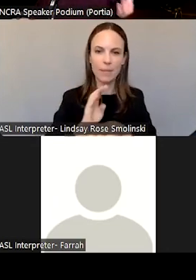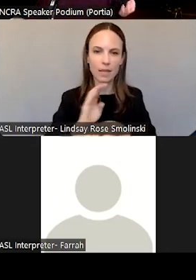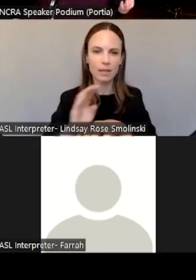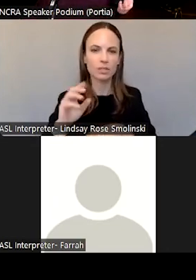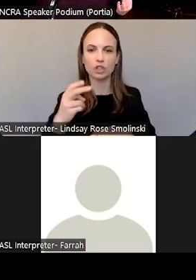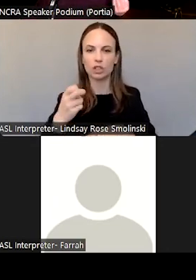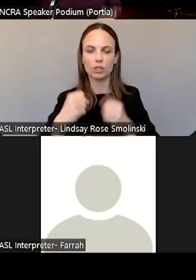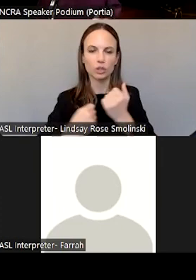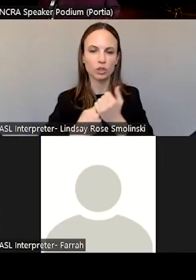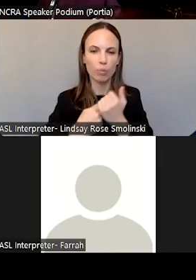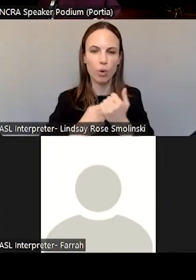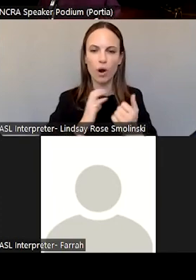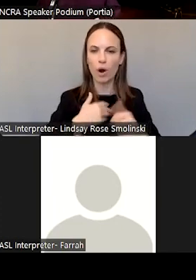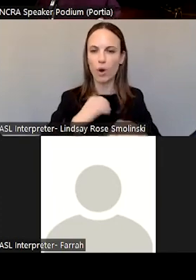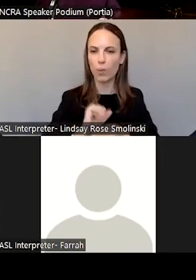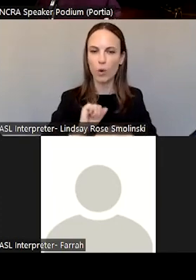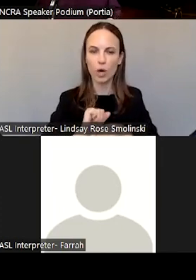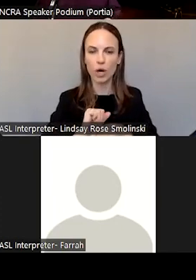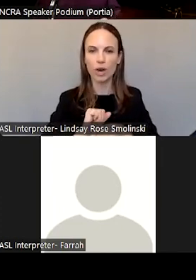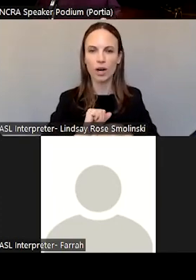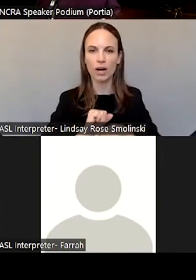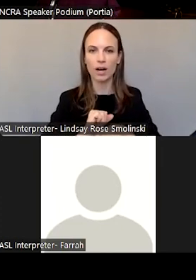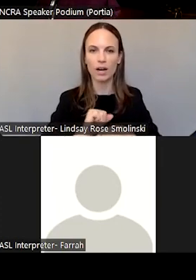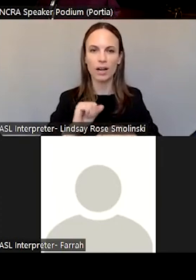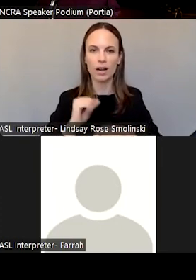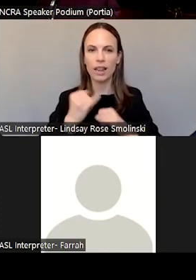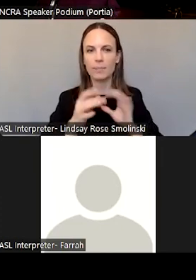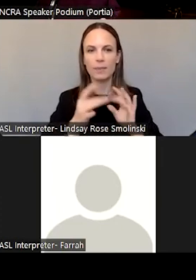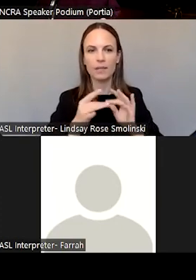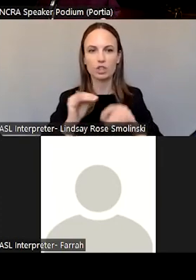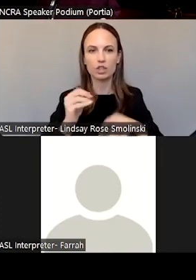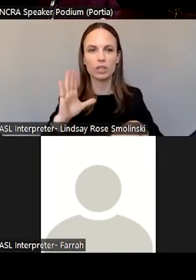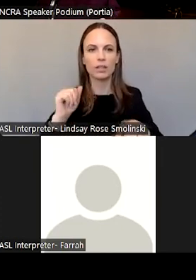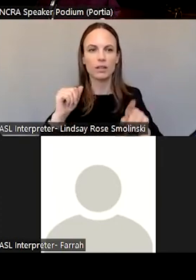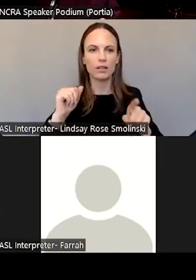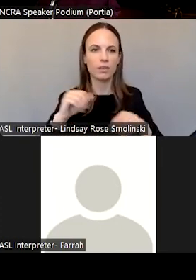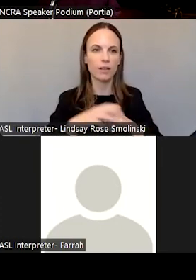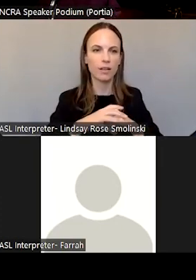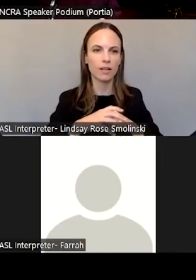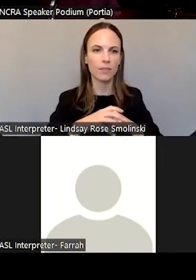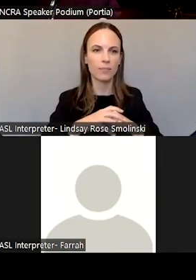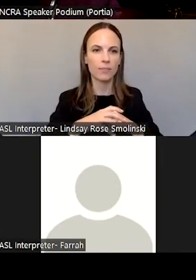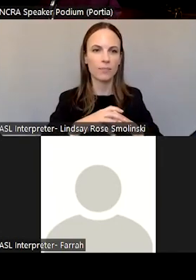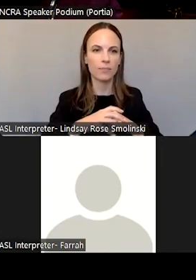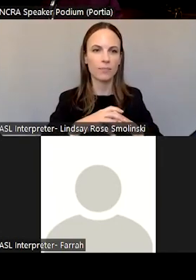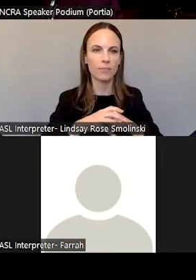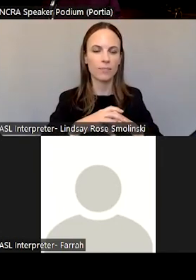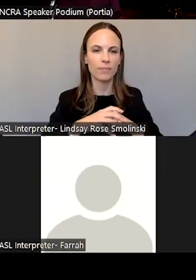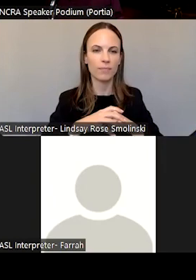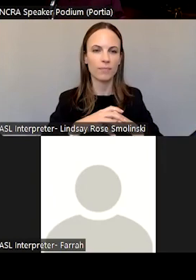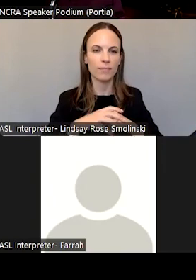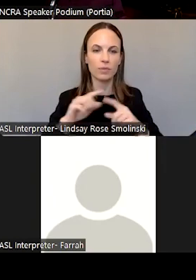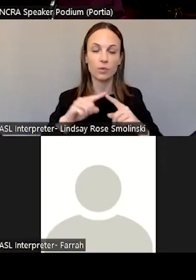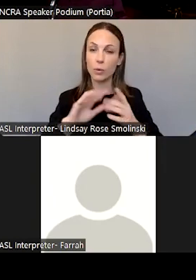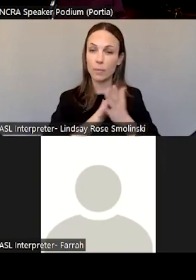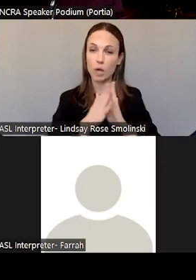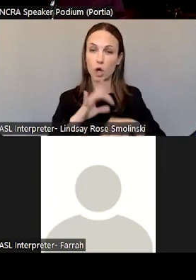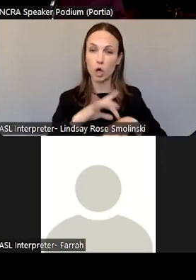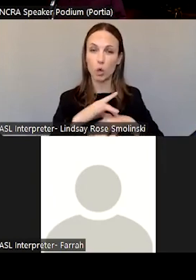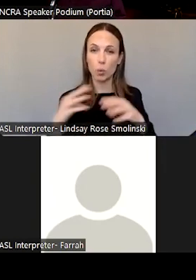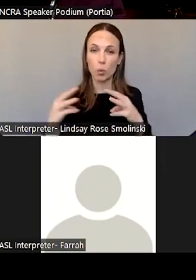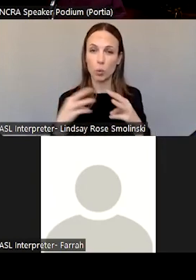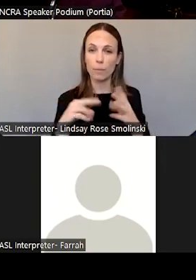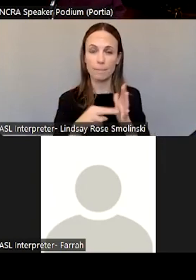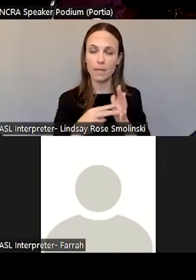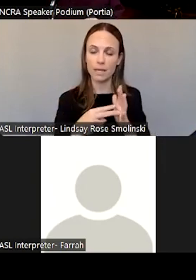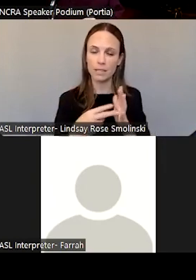in another setting. And just a last little message from Jessica here. To be an Earth warrior means to stand up